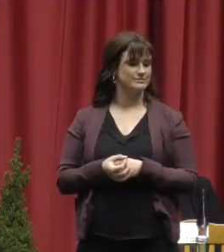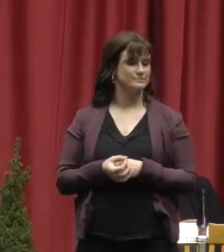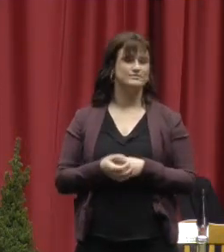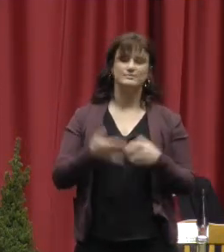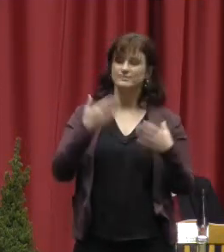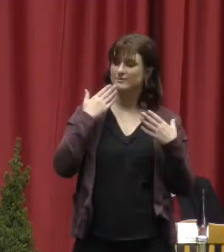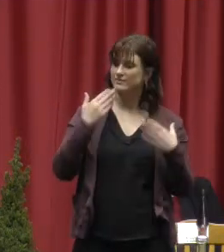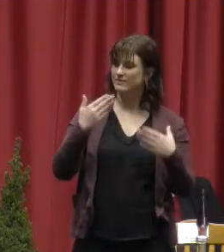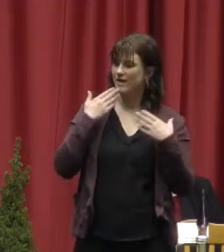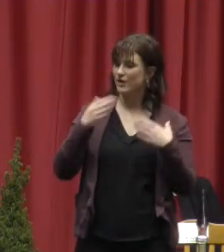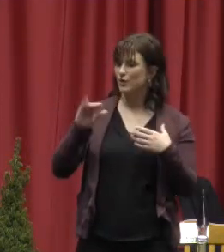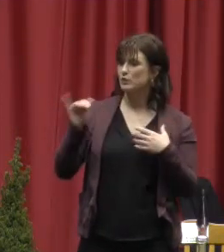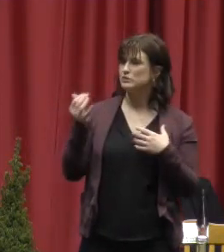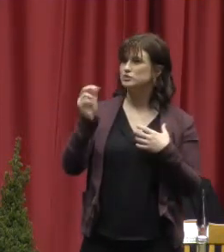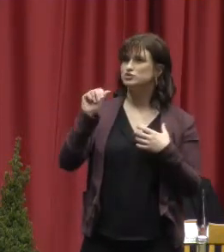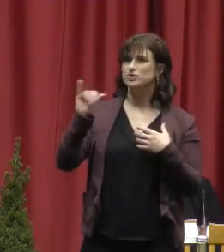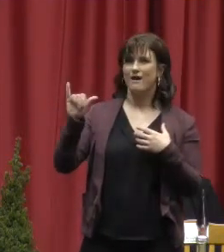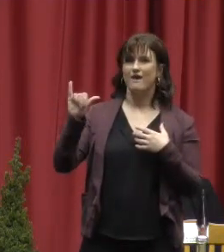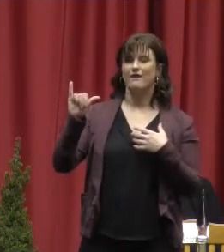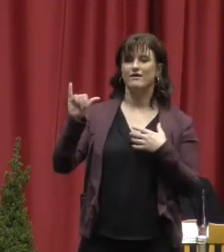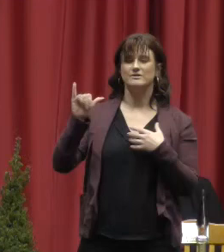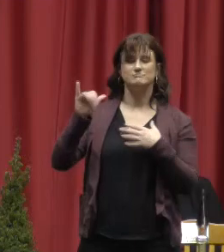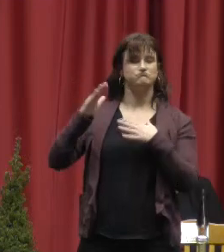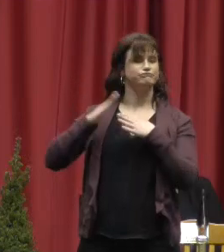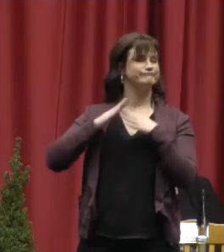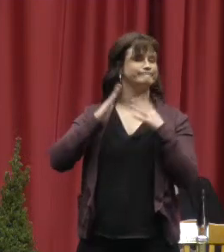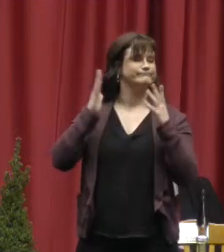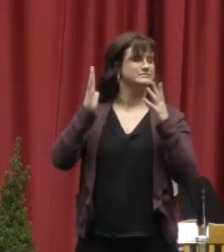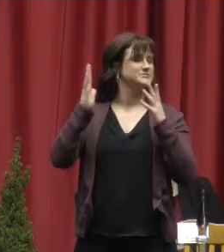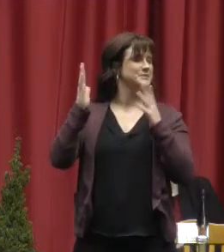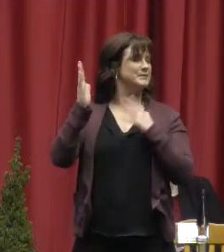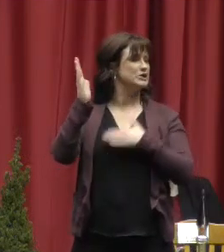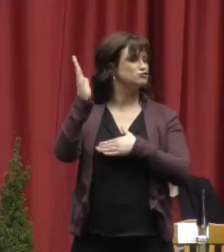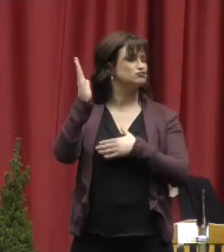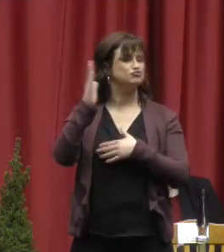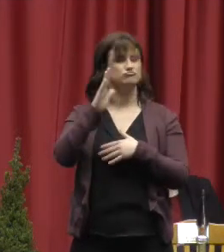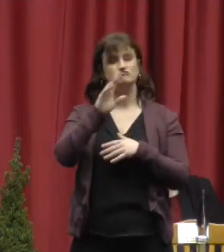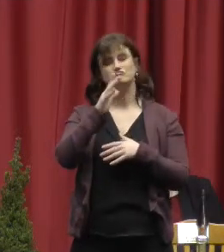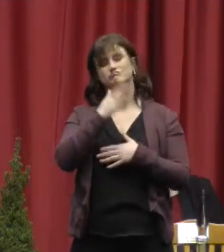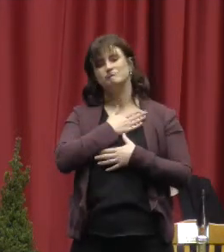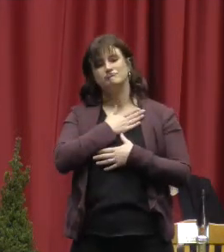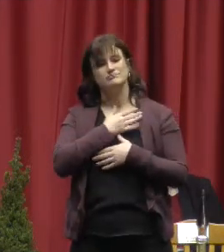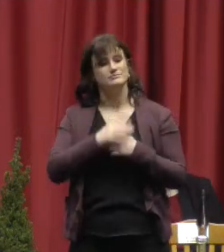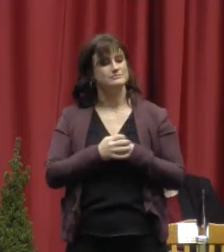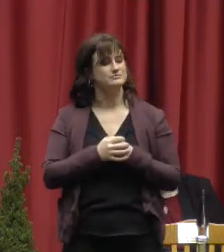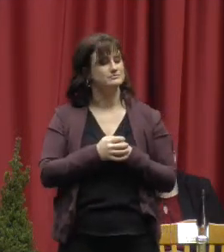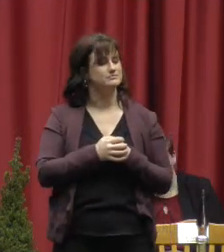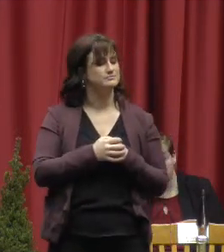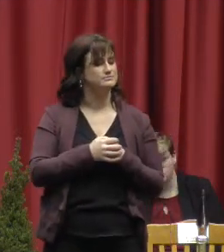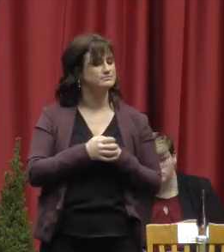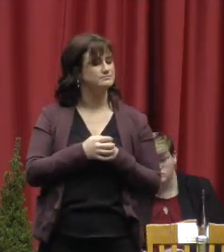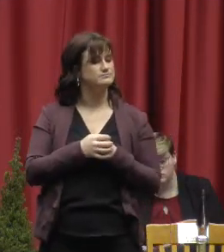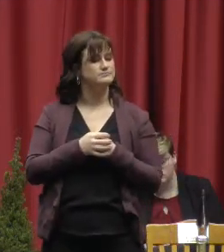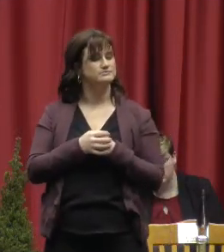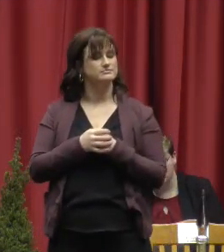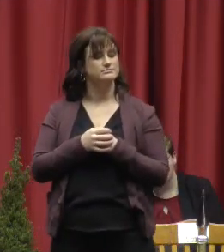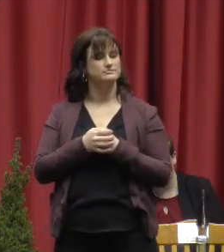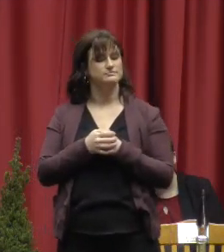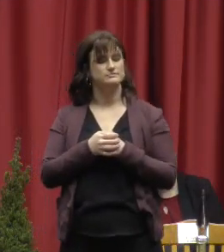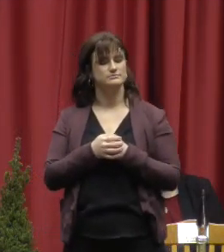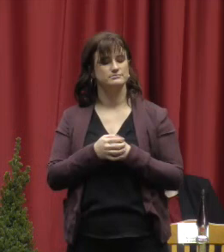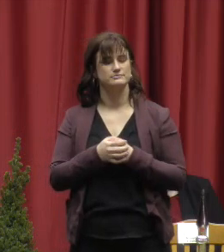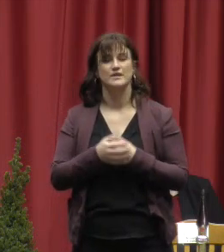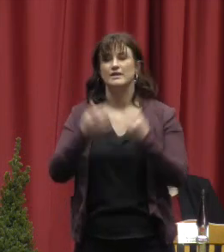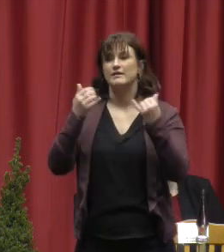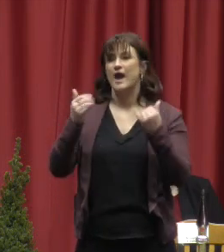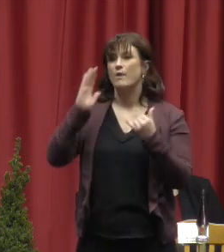Thank you so much to Jay for that outstanding speech. It is now my honor to introduce